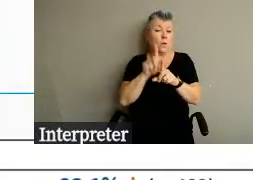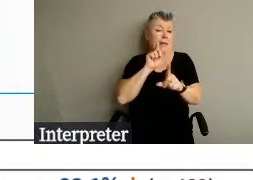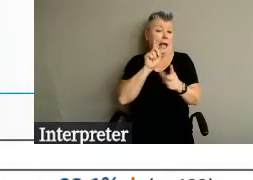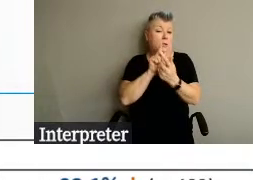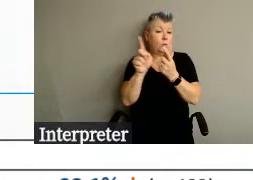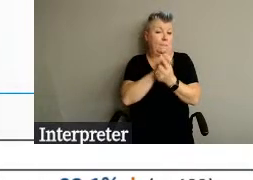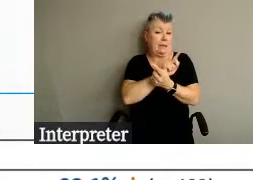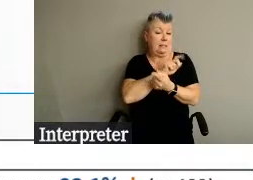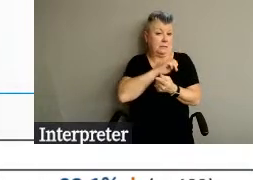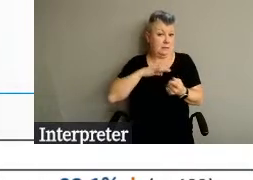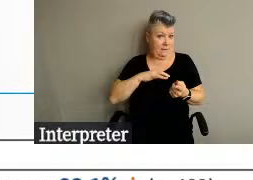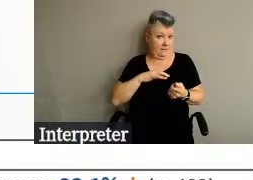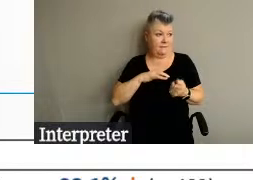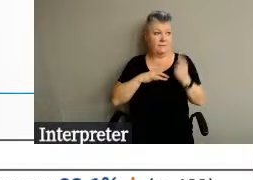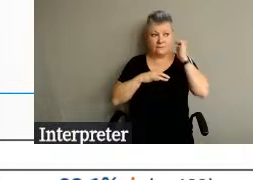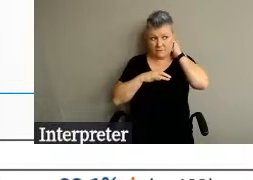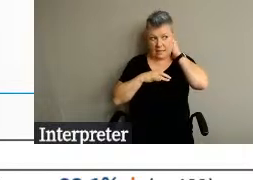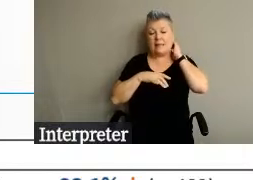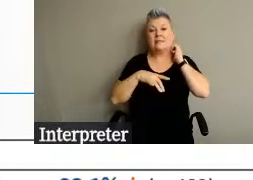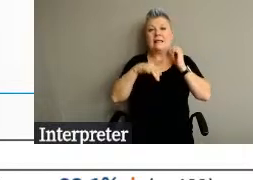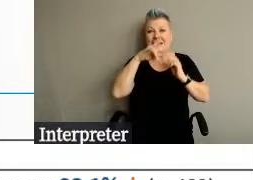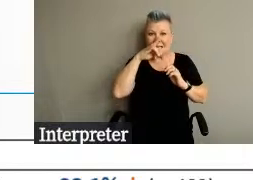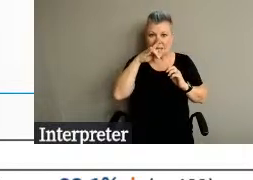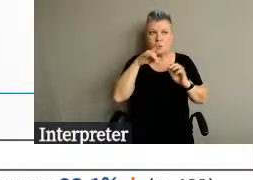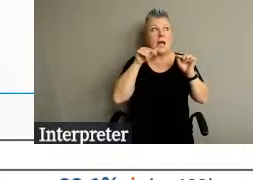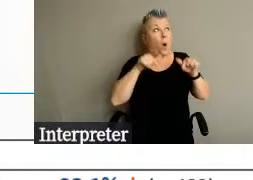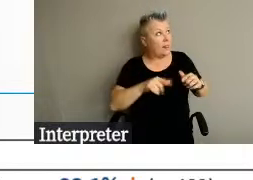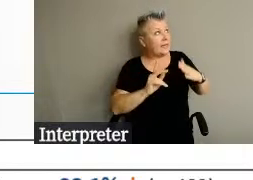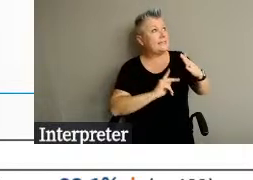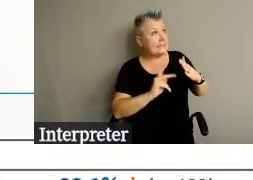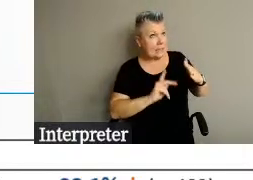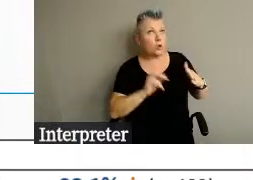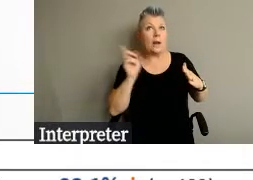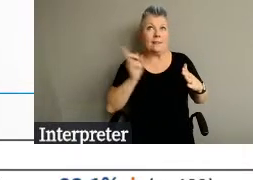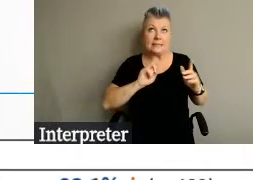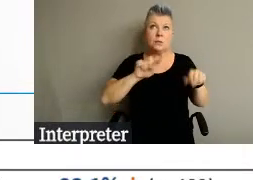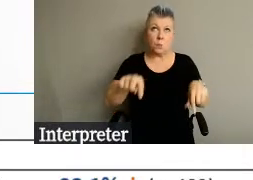It's something to hang their mind on. This is where I'm going.